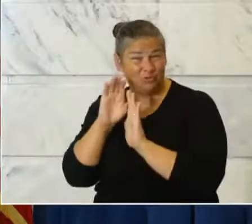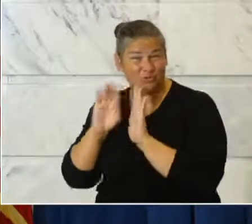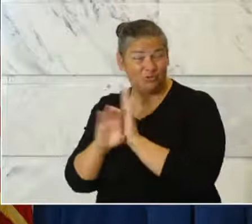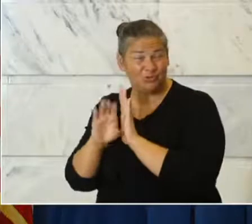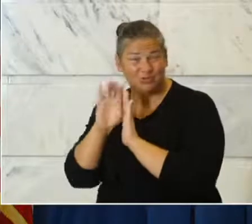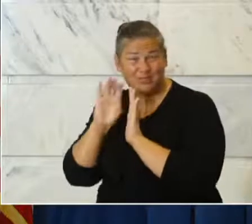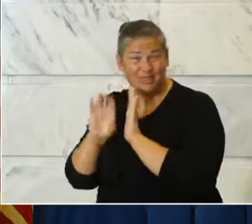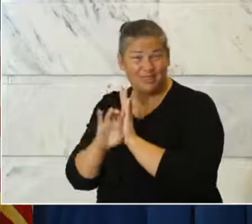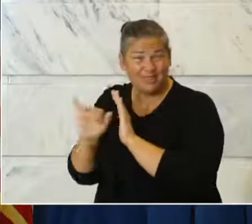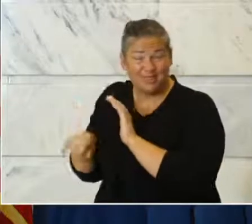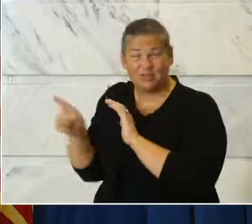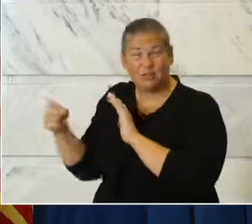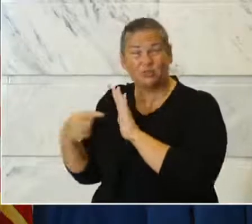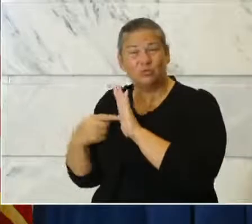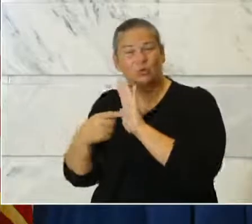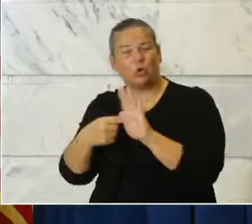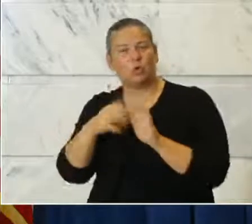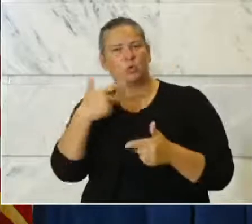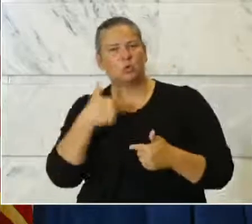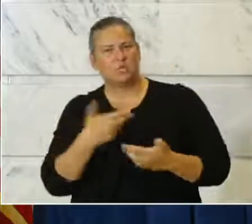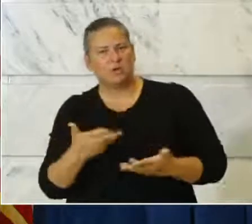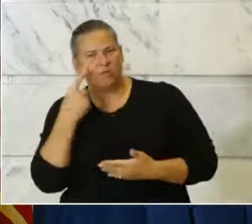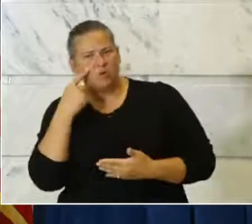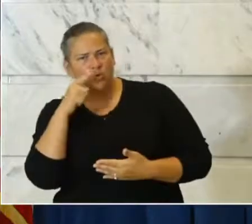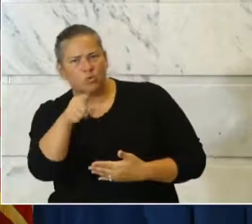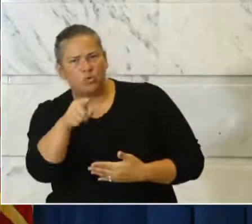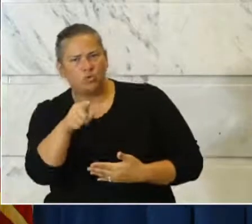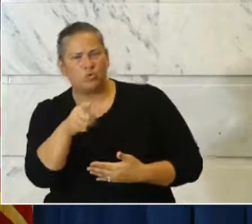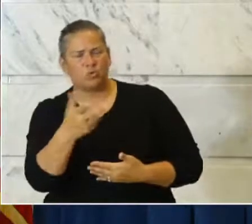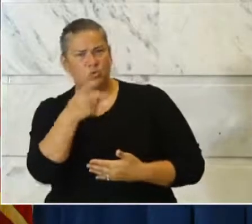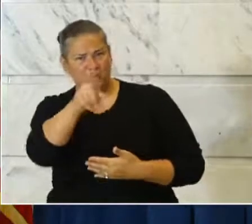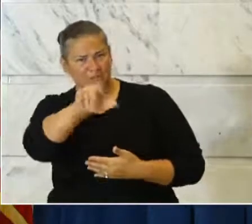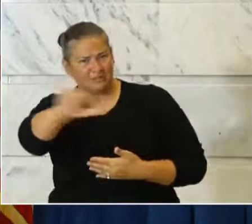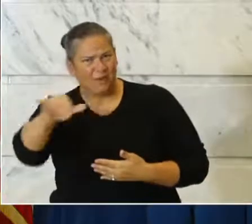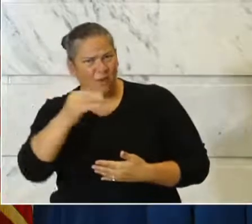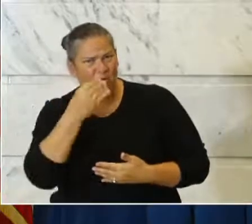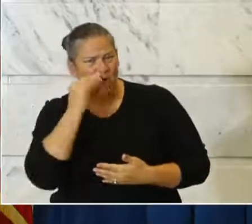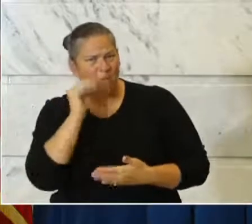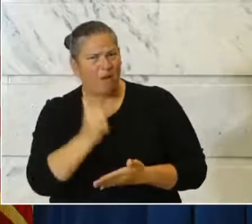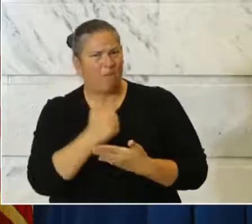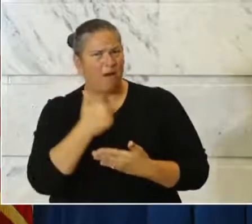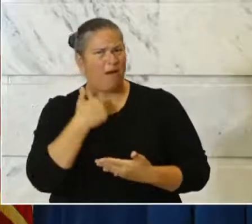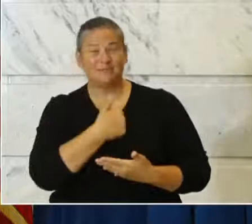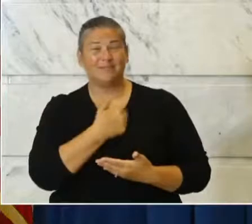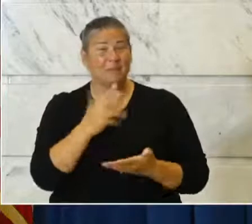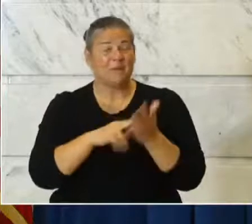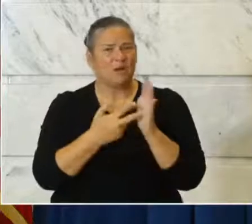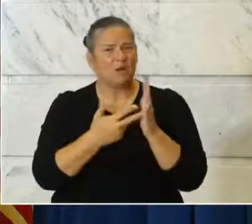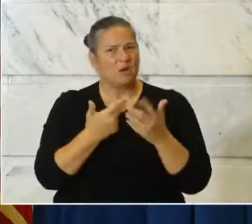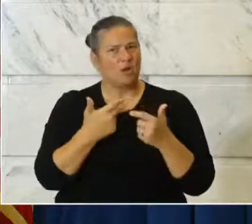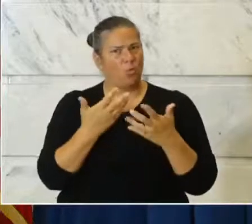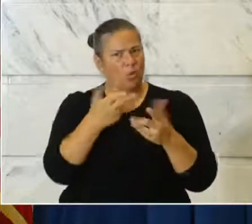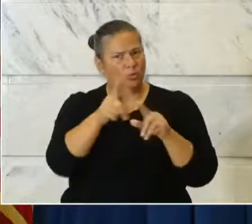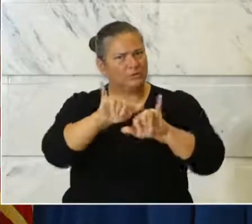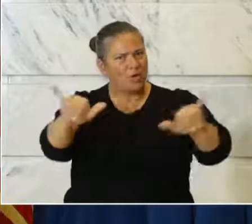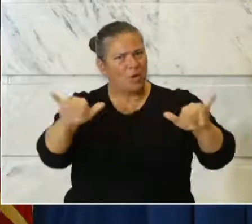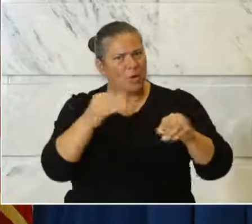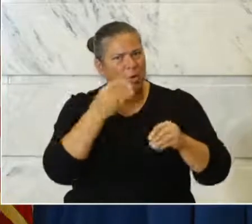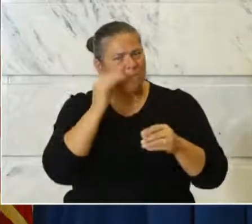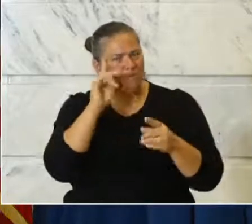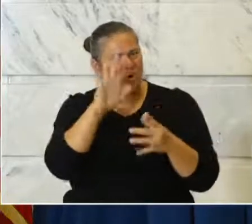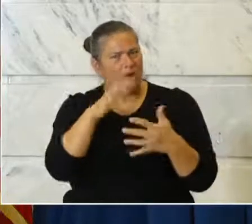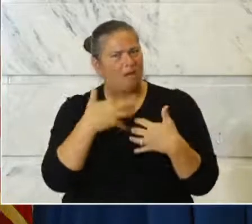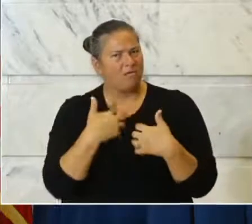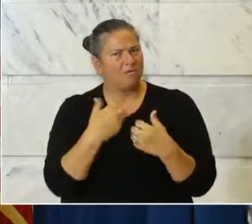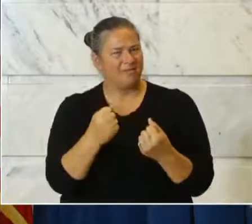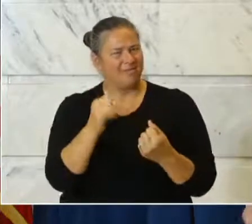signs. We're here for you, you stay home for us. They mean that for you to stay home for you too. So please, listen to what we're telling